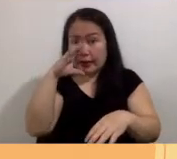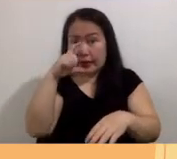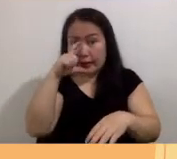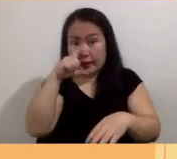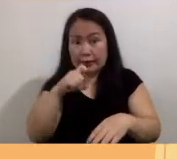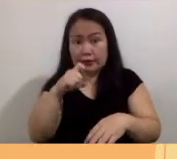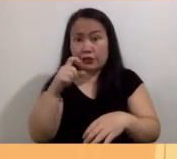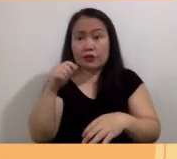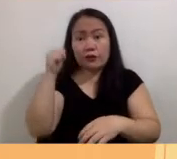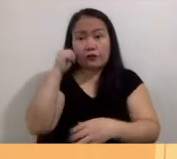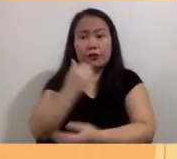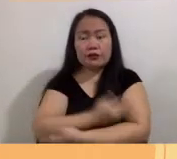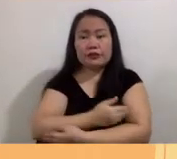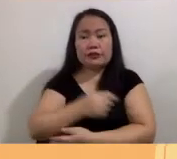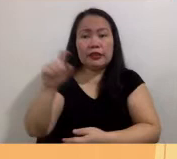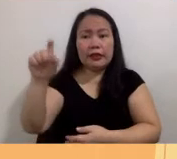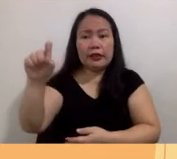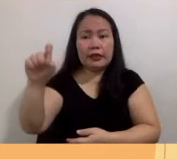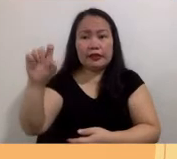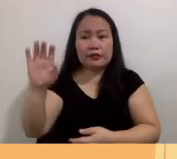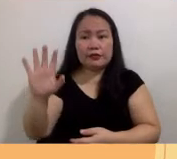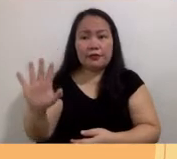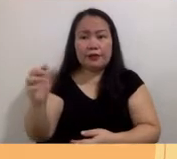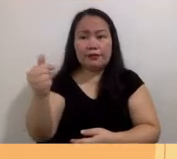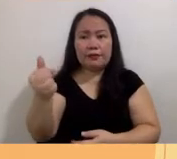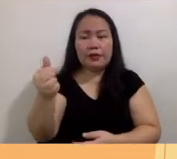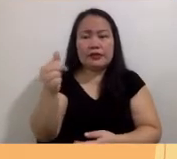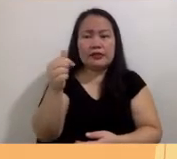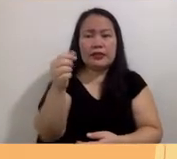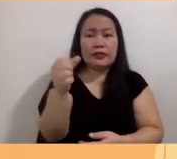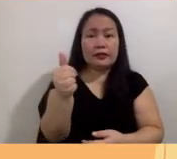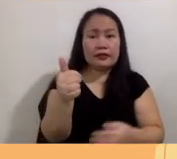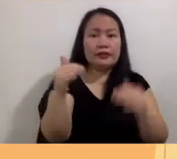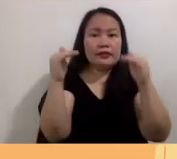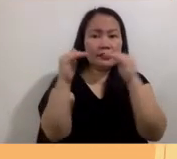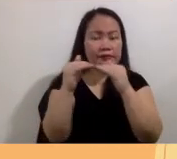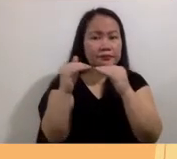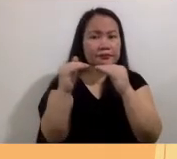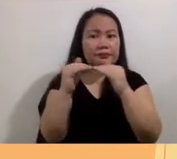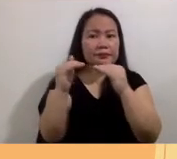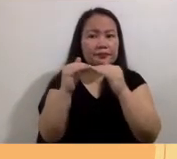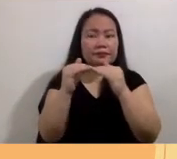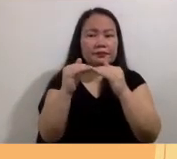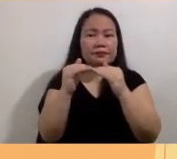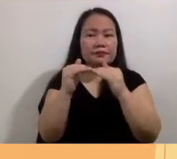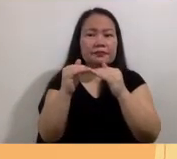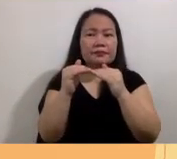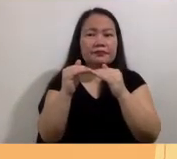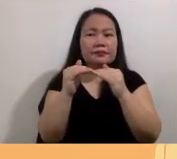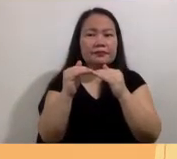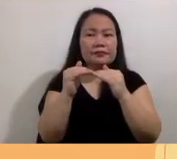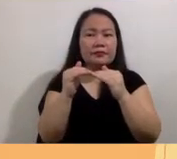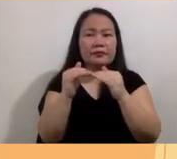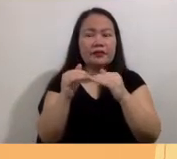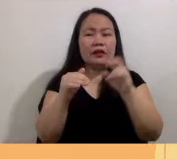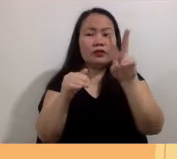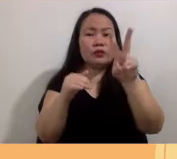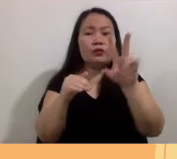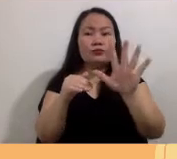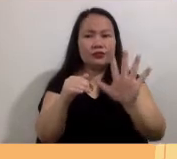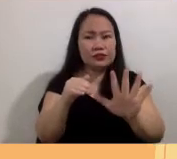daughter in 10 years, ito siya. And then, yung age daw ni daughter in 10 years is equal